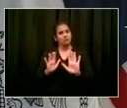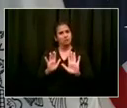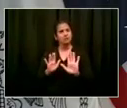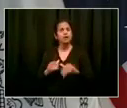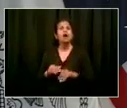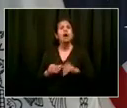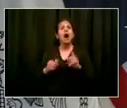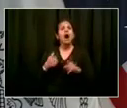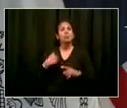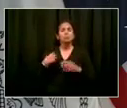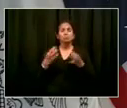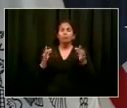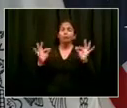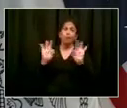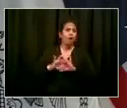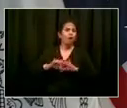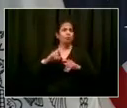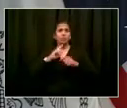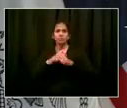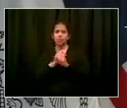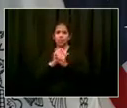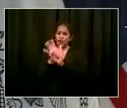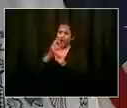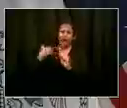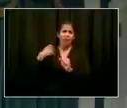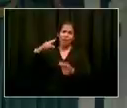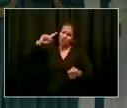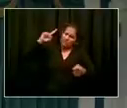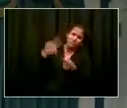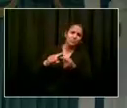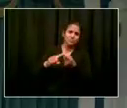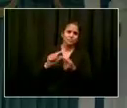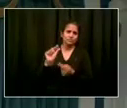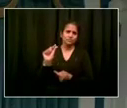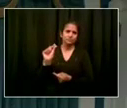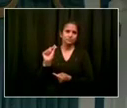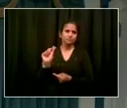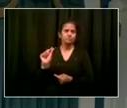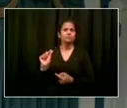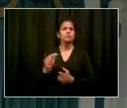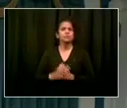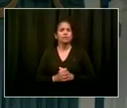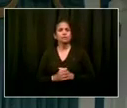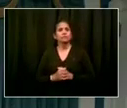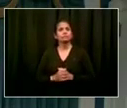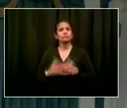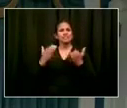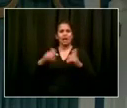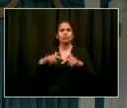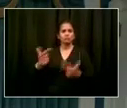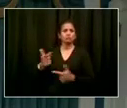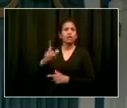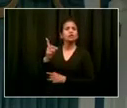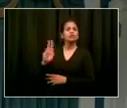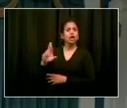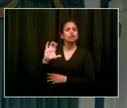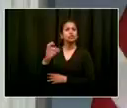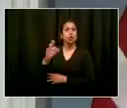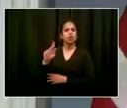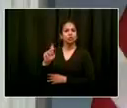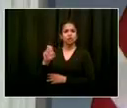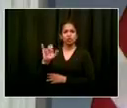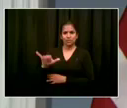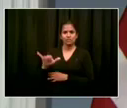City can come back to life. Go ahead, Dave, in terms of the individual diner experience. I would echo the caution that